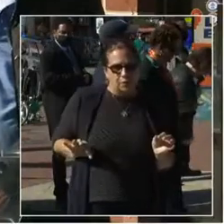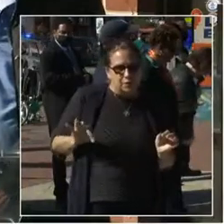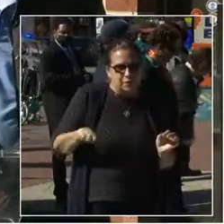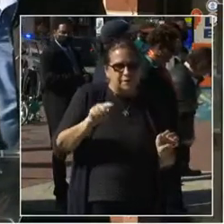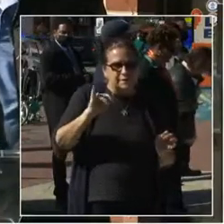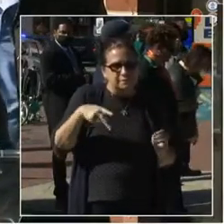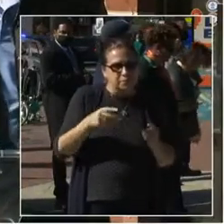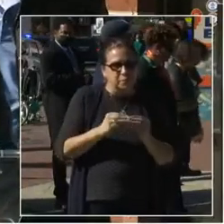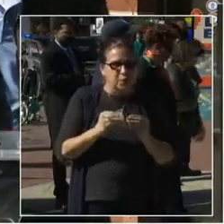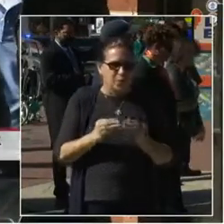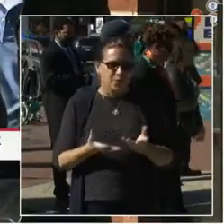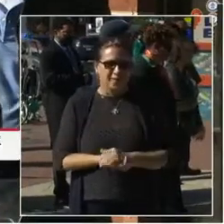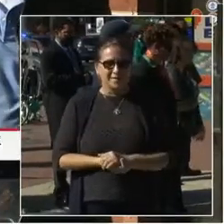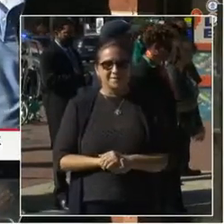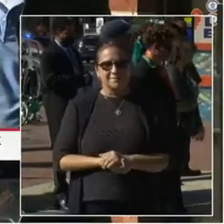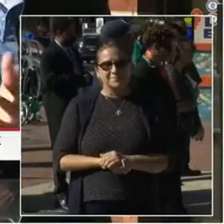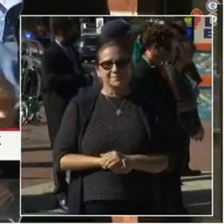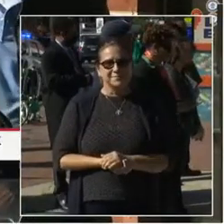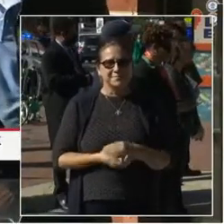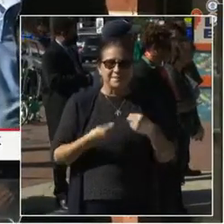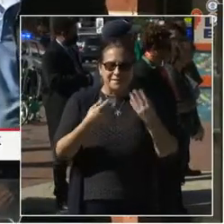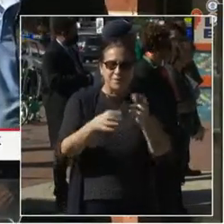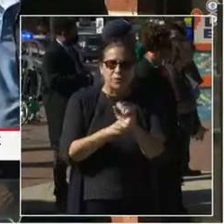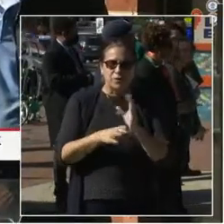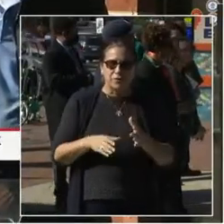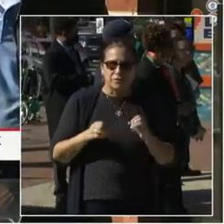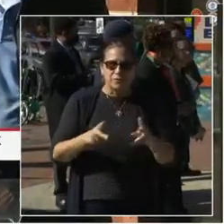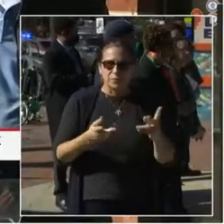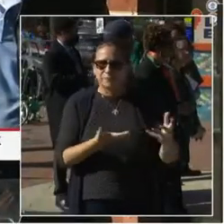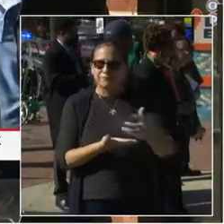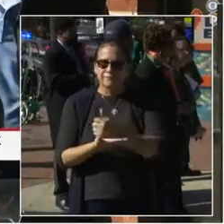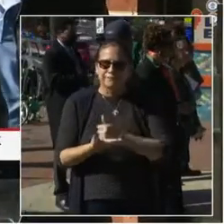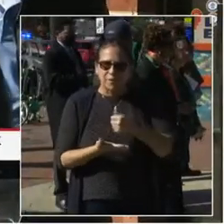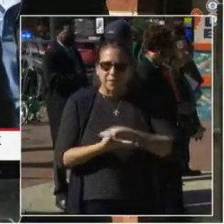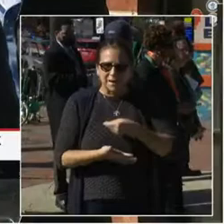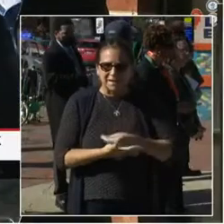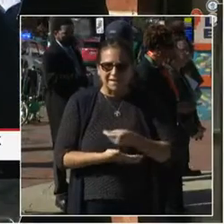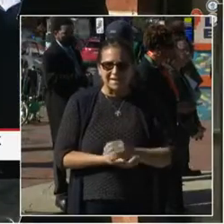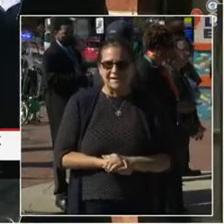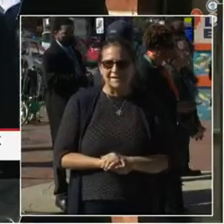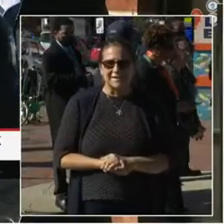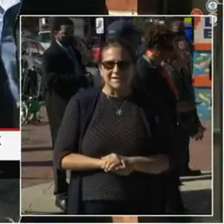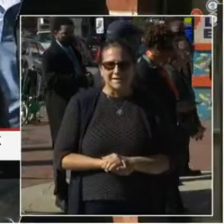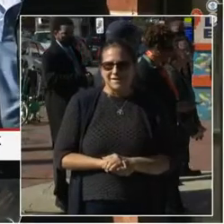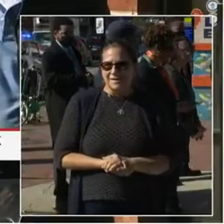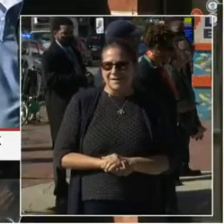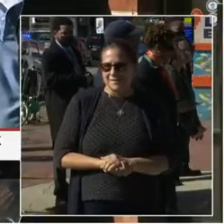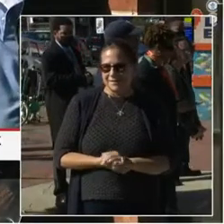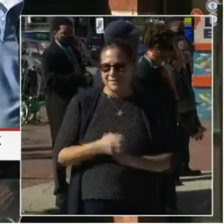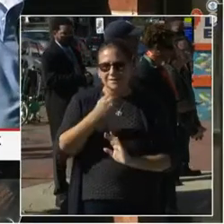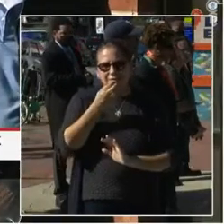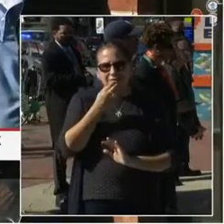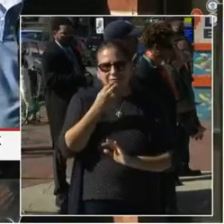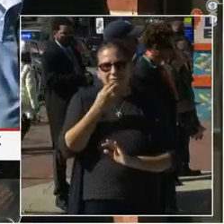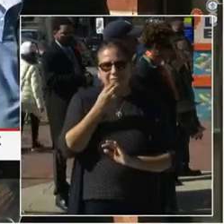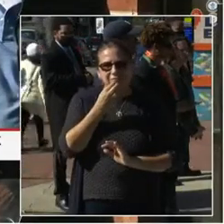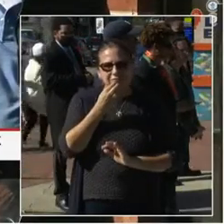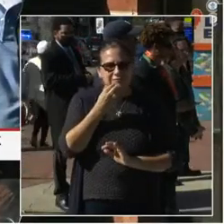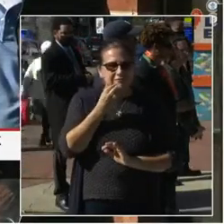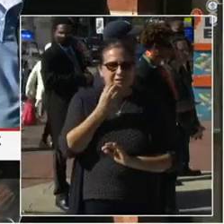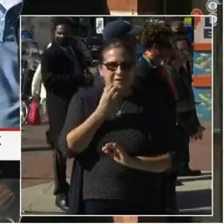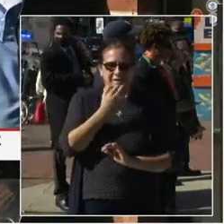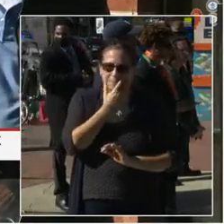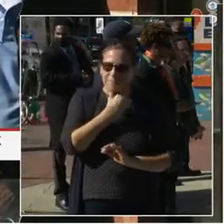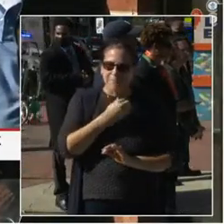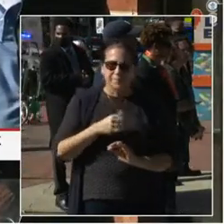one of the things that we worked on in DemPed is said, how do we take that generosity, that support, and really that community building that happened during the